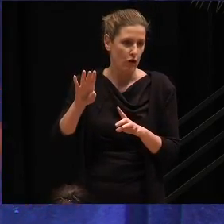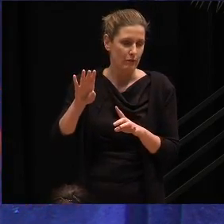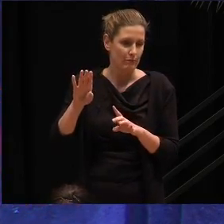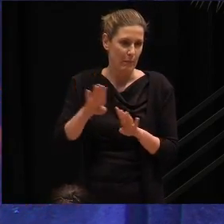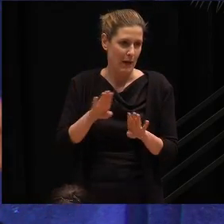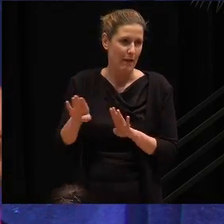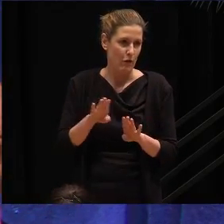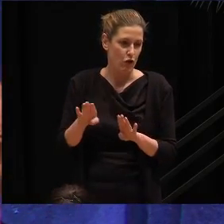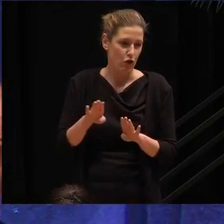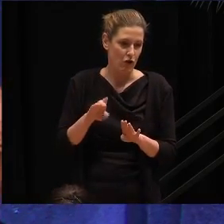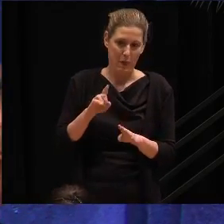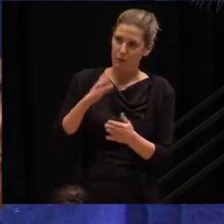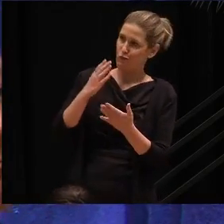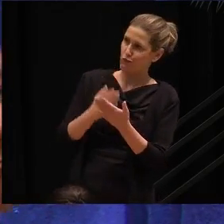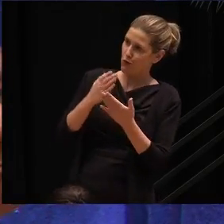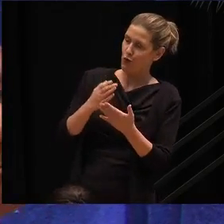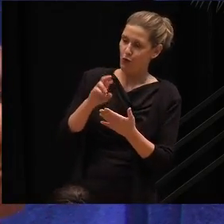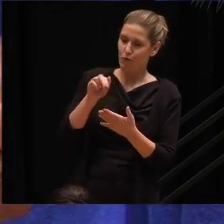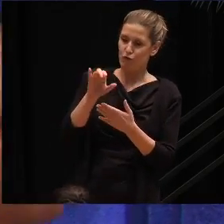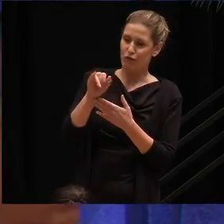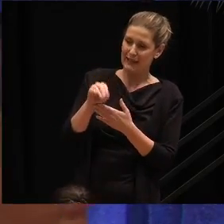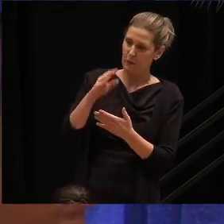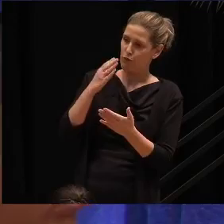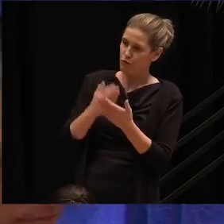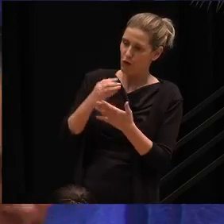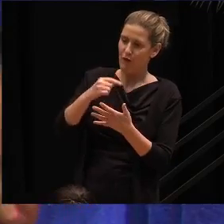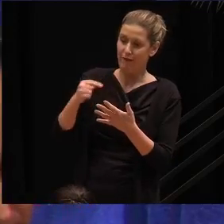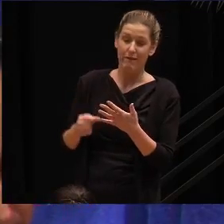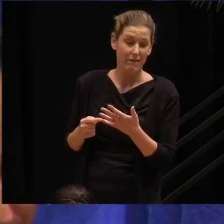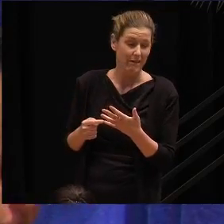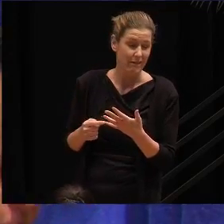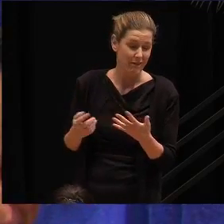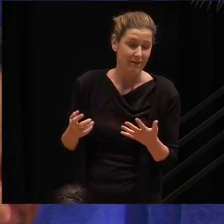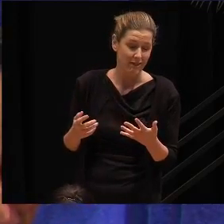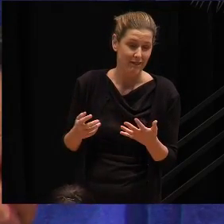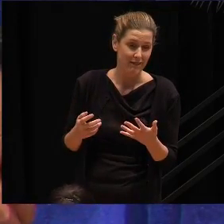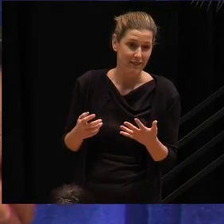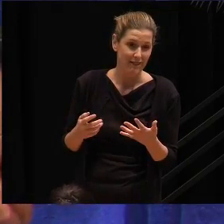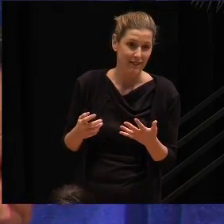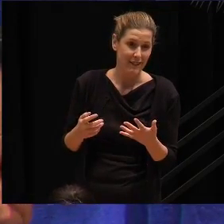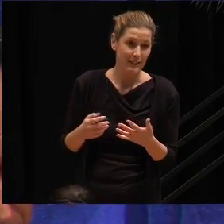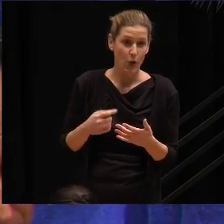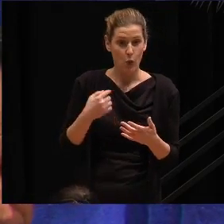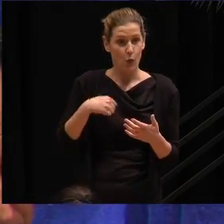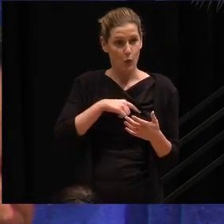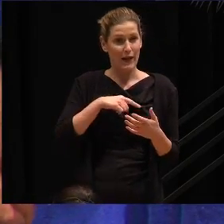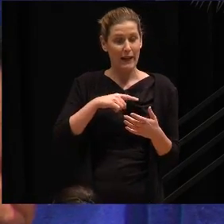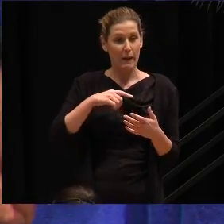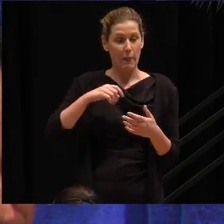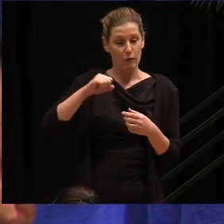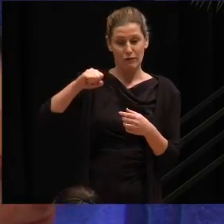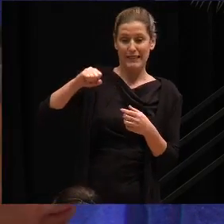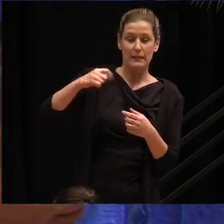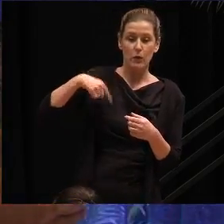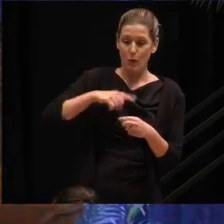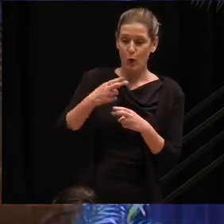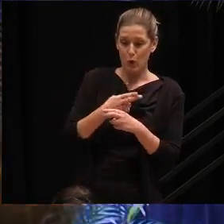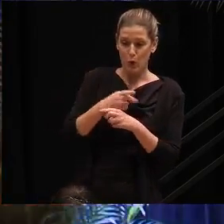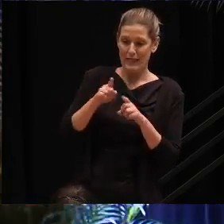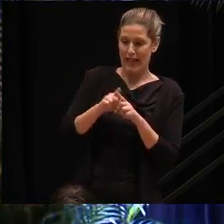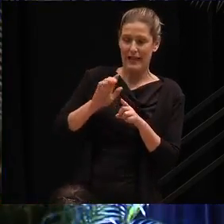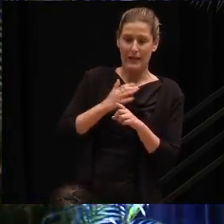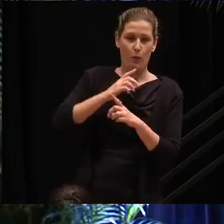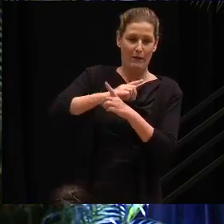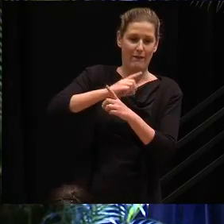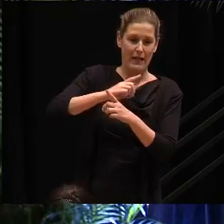racism, et cetera. So they're his own worst enemy, and in some way, the resistance, big defense. Lisa Pelosi, you're a Republican,